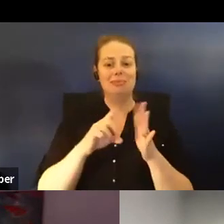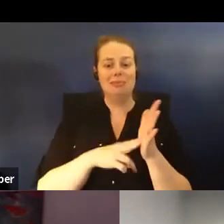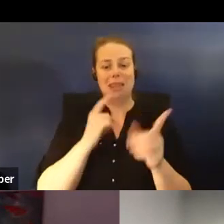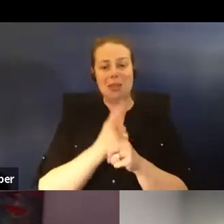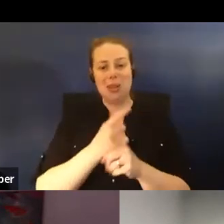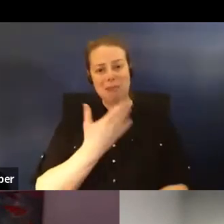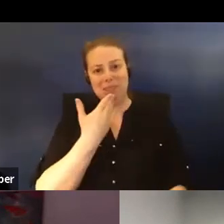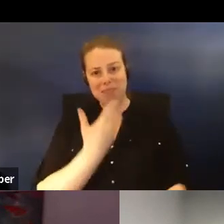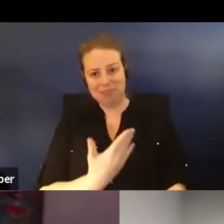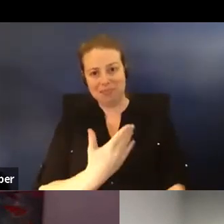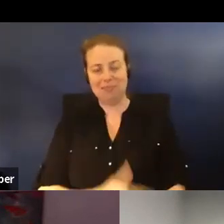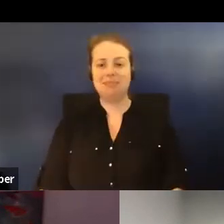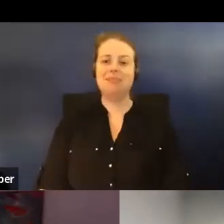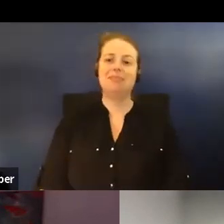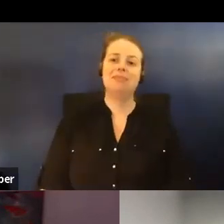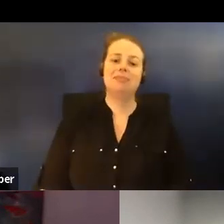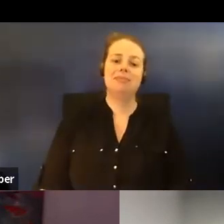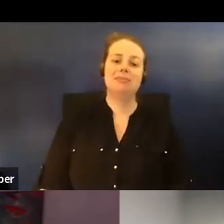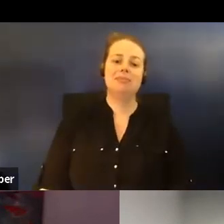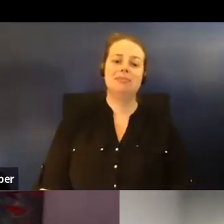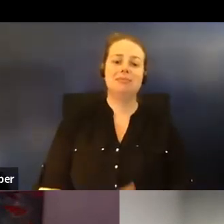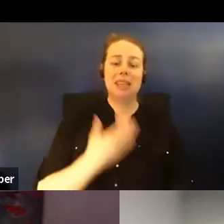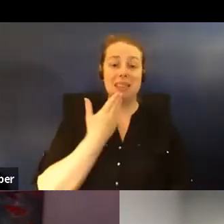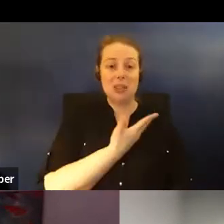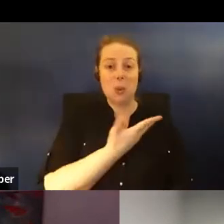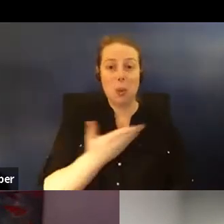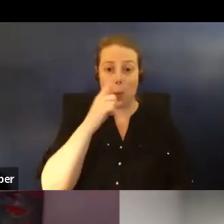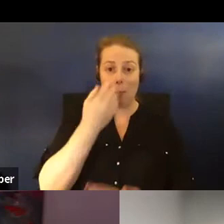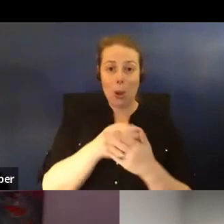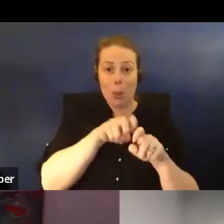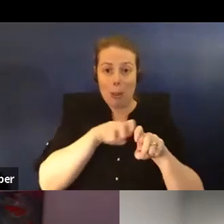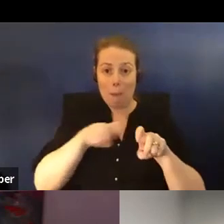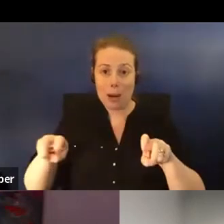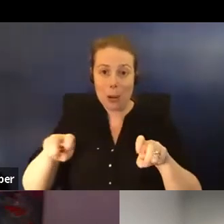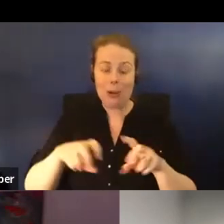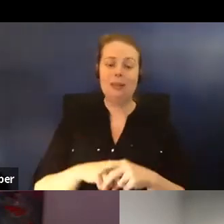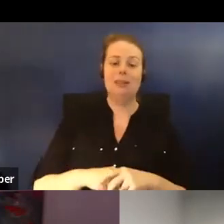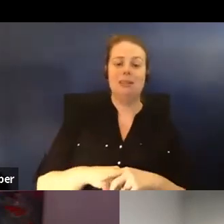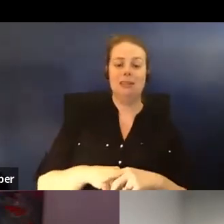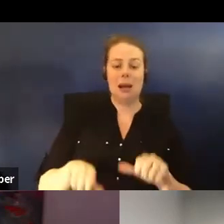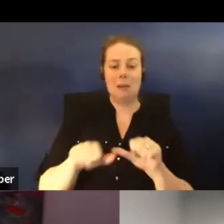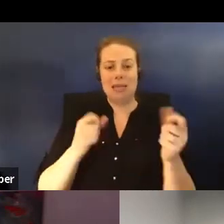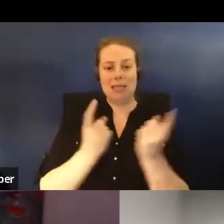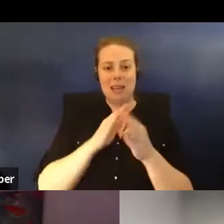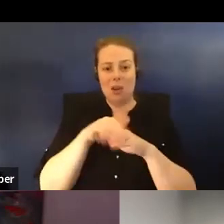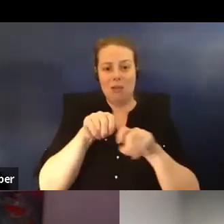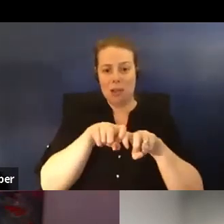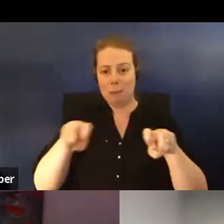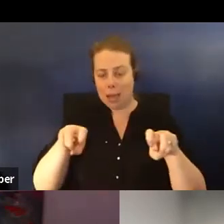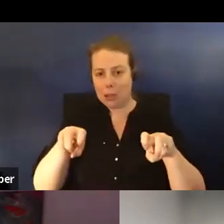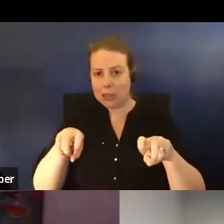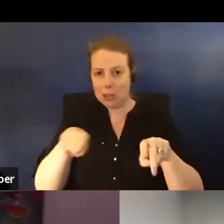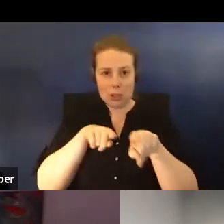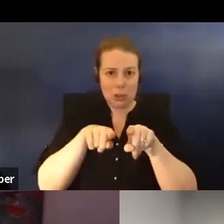Thanks, Ed. And thanks to all my fellow panellists. One of the best things about doing these panels is to learn from other people